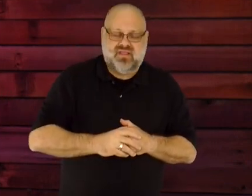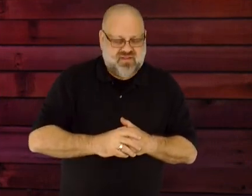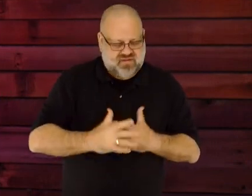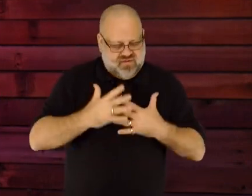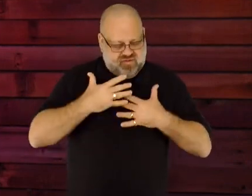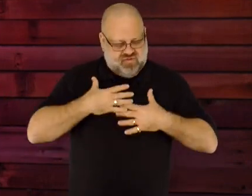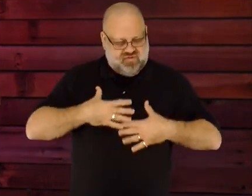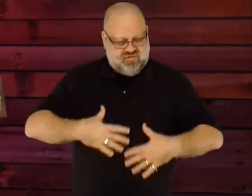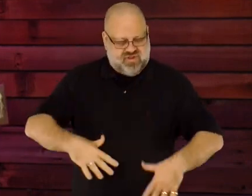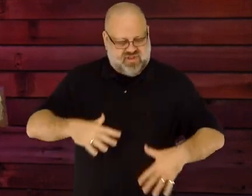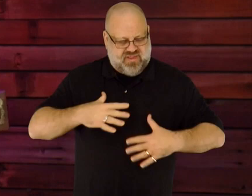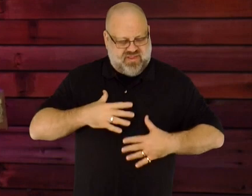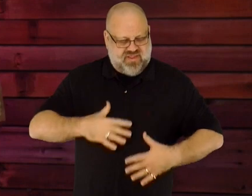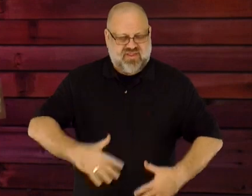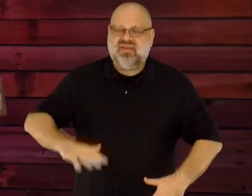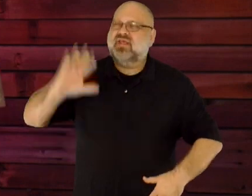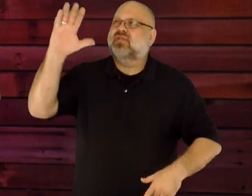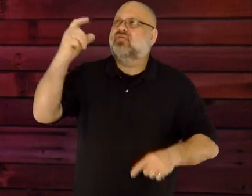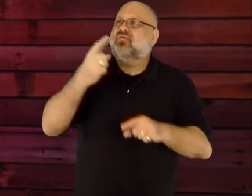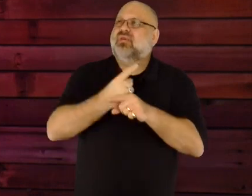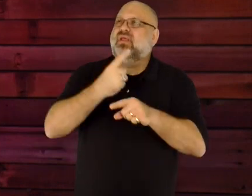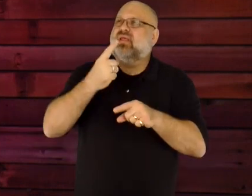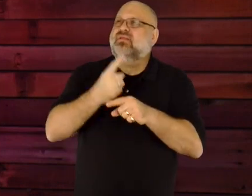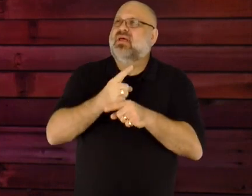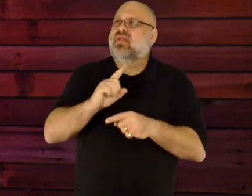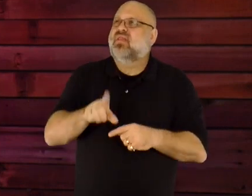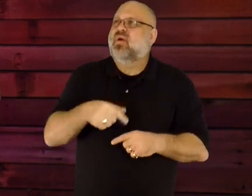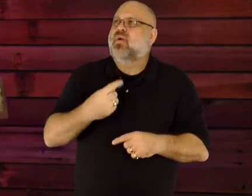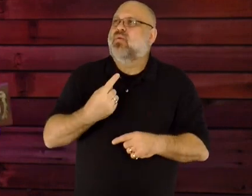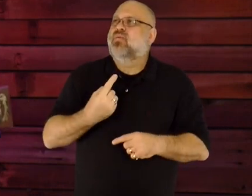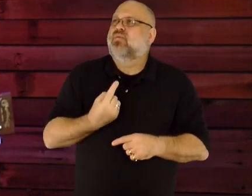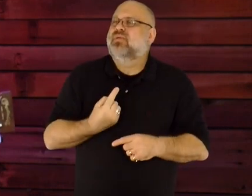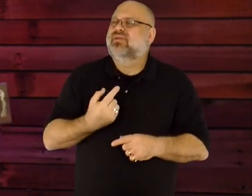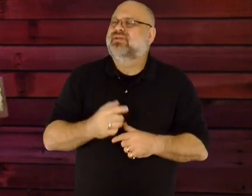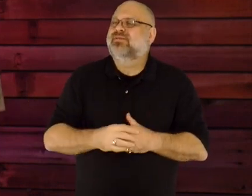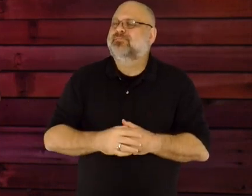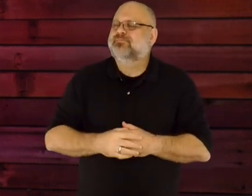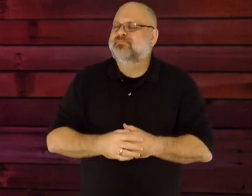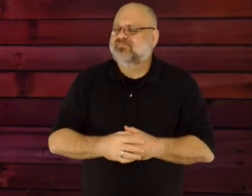dressed in his righteousness